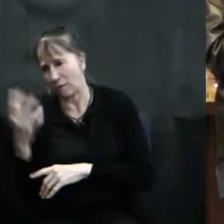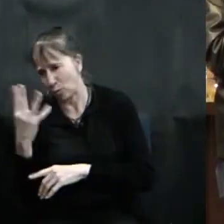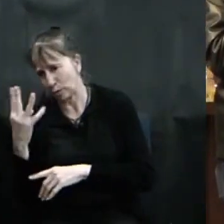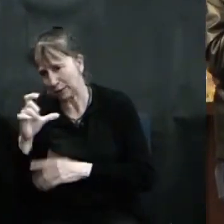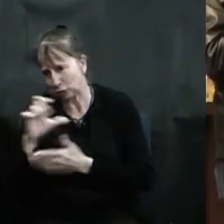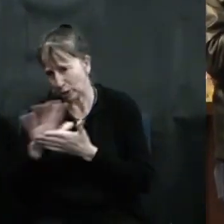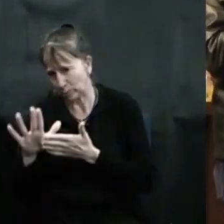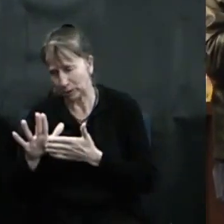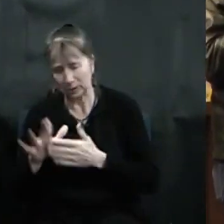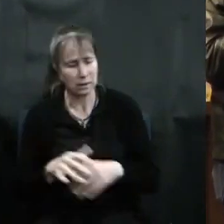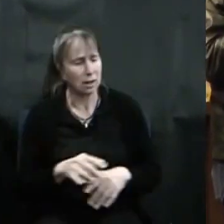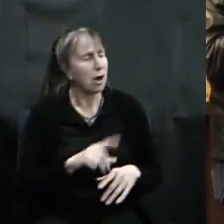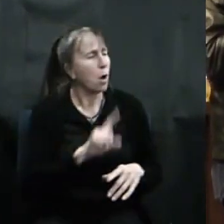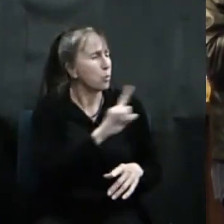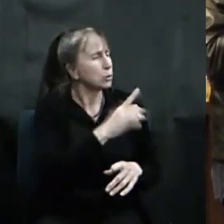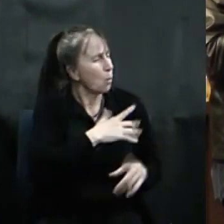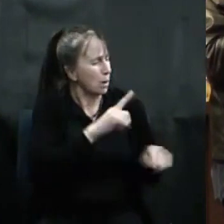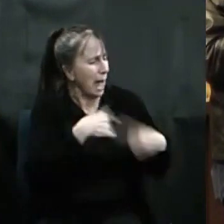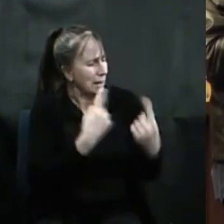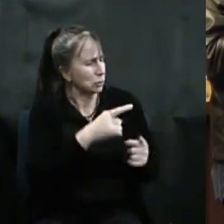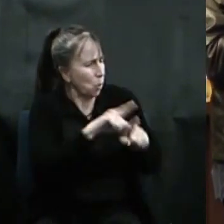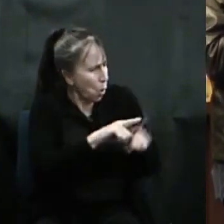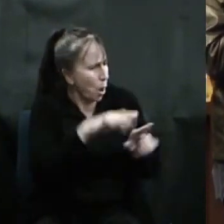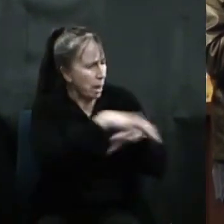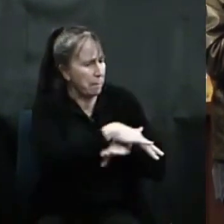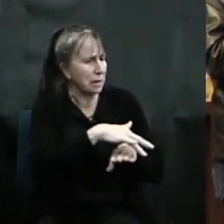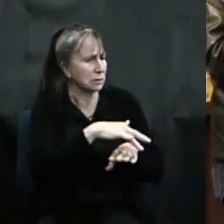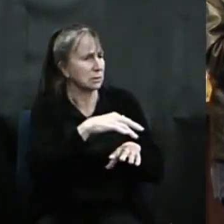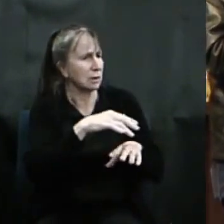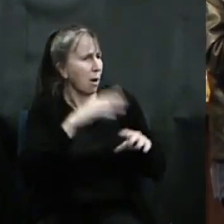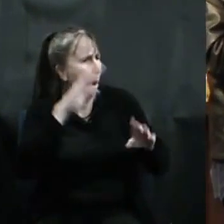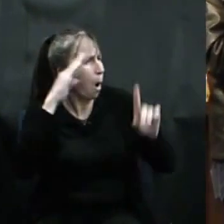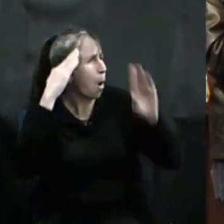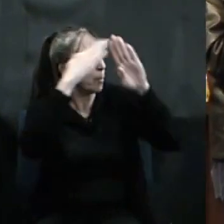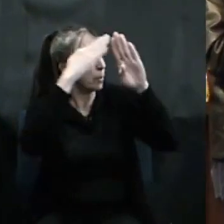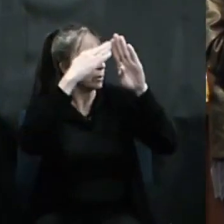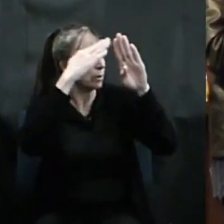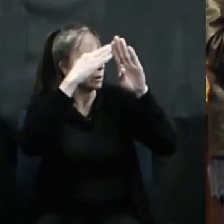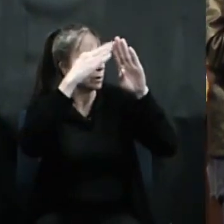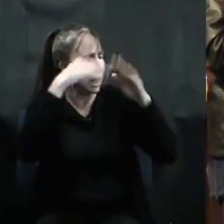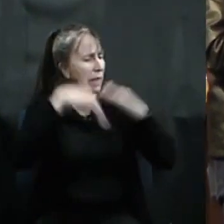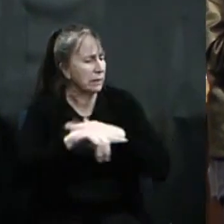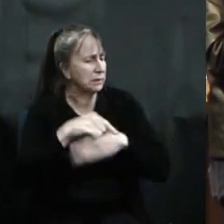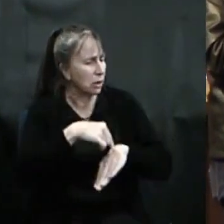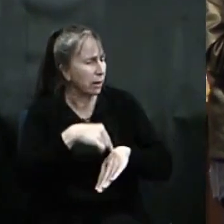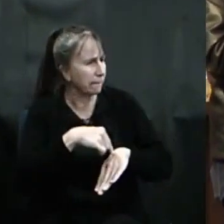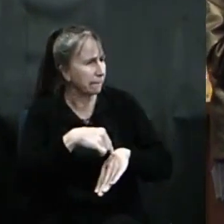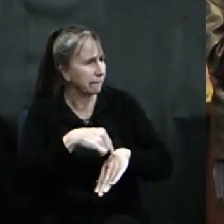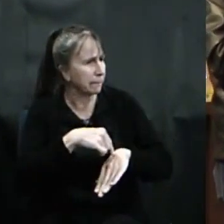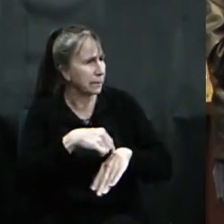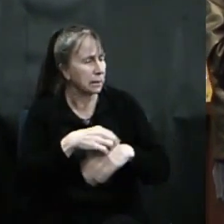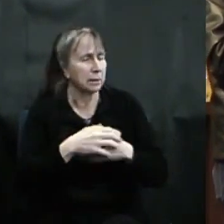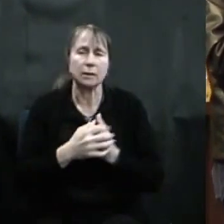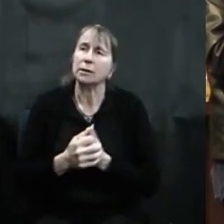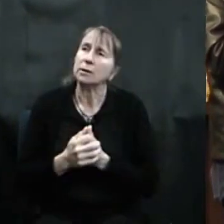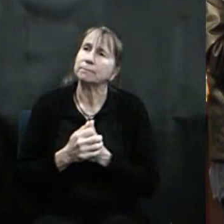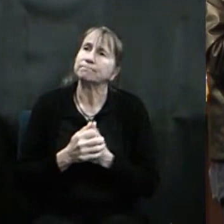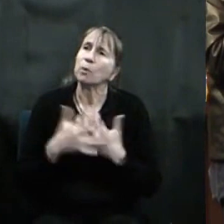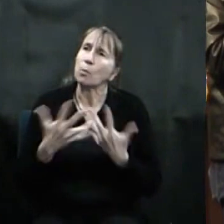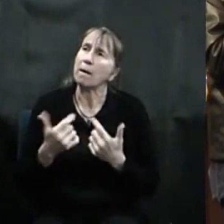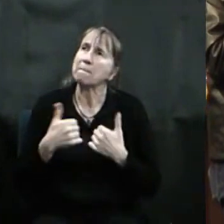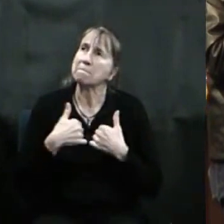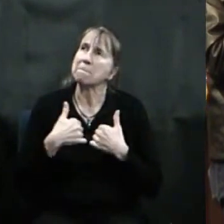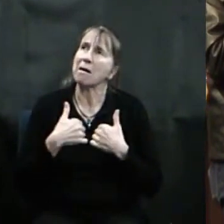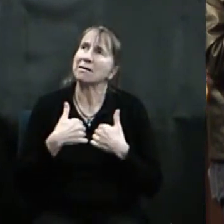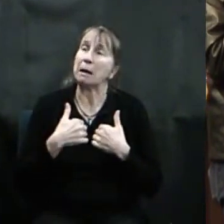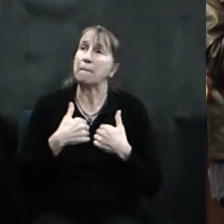really wanting us to learn about hope from these talks? Yeah. I think my hope